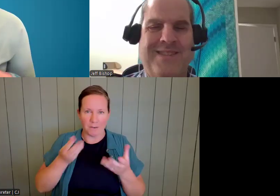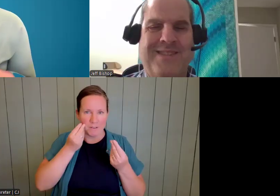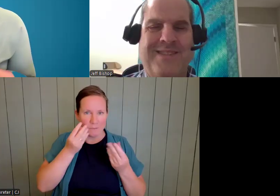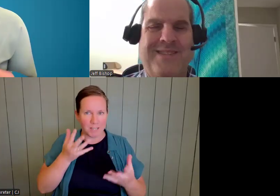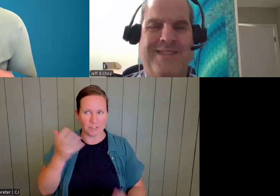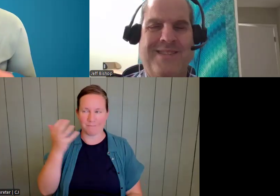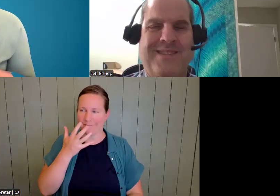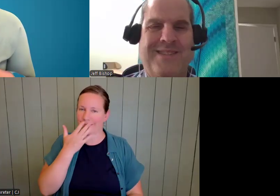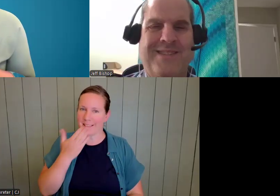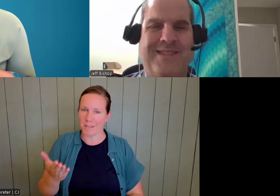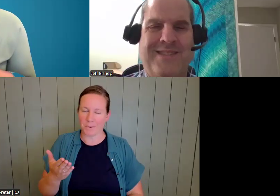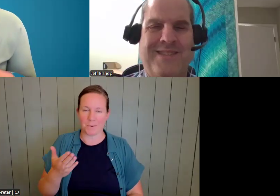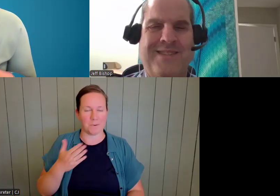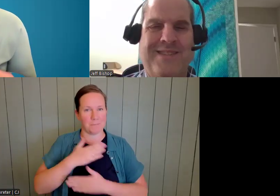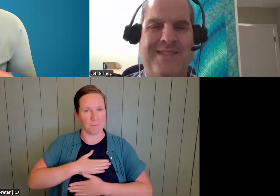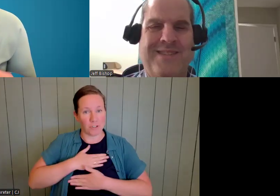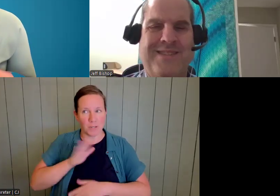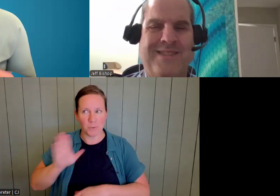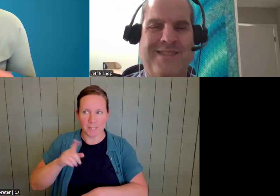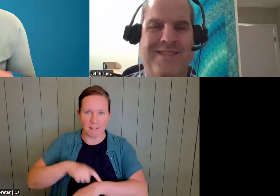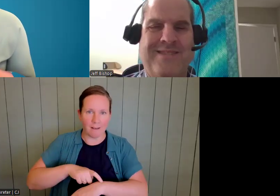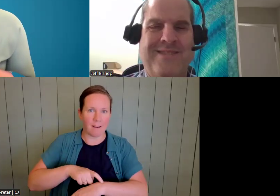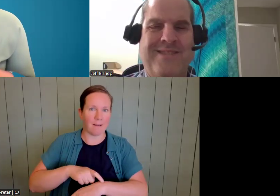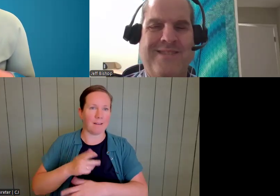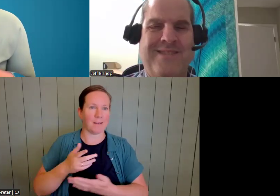really, really appreciate you taking the time to